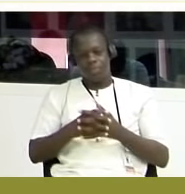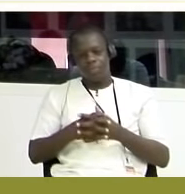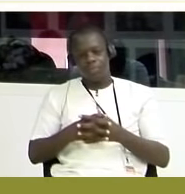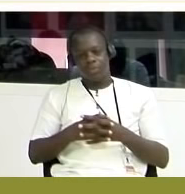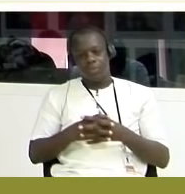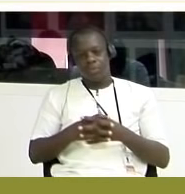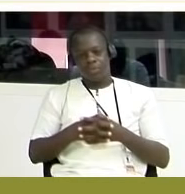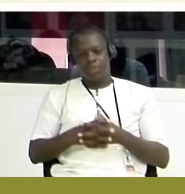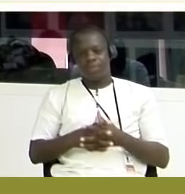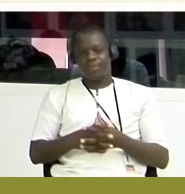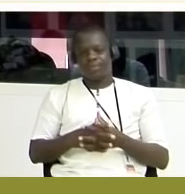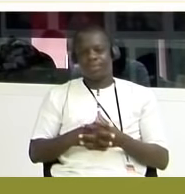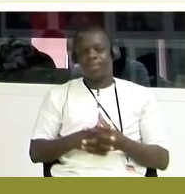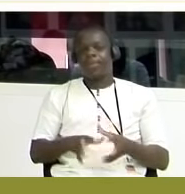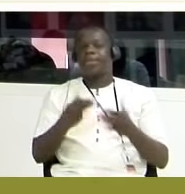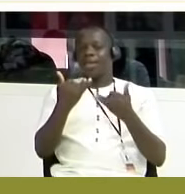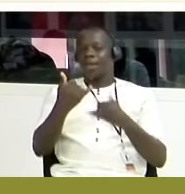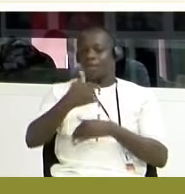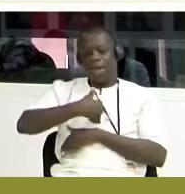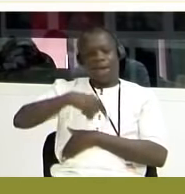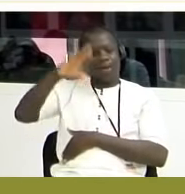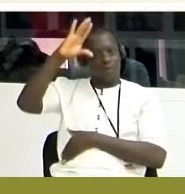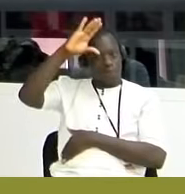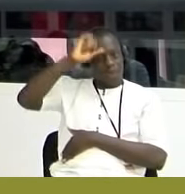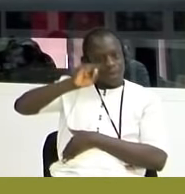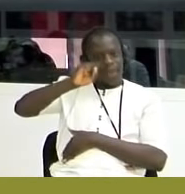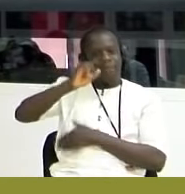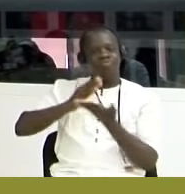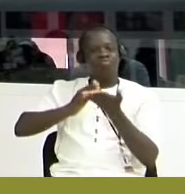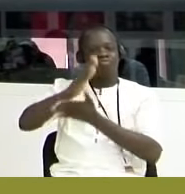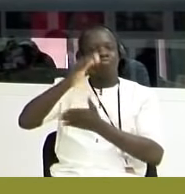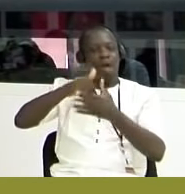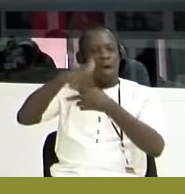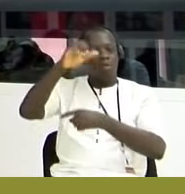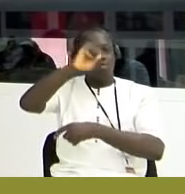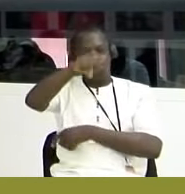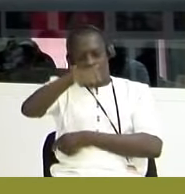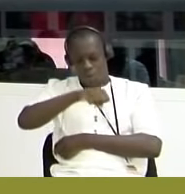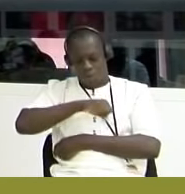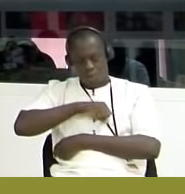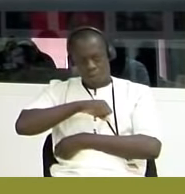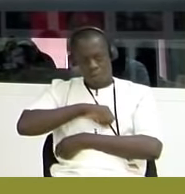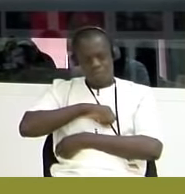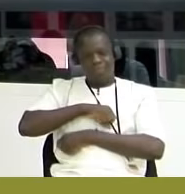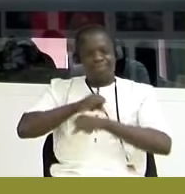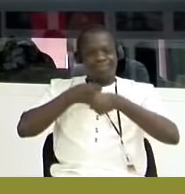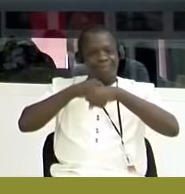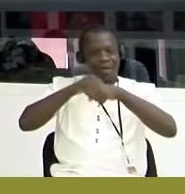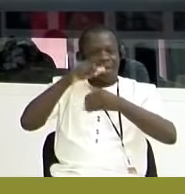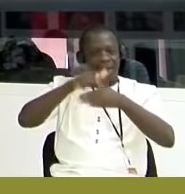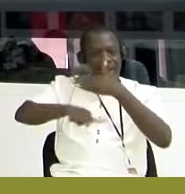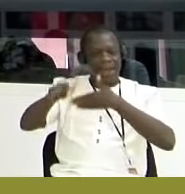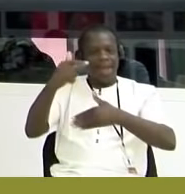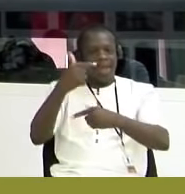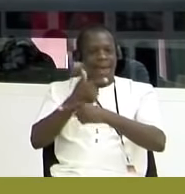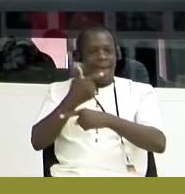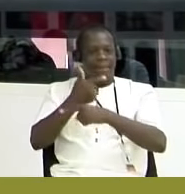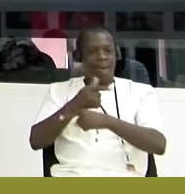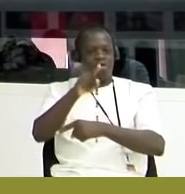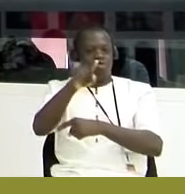So I understand that throughout your career in the Gambia, you were a civil